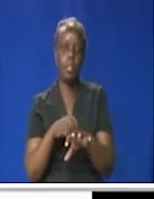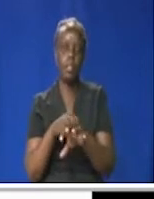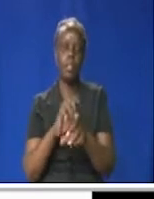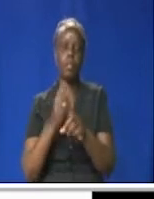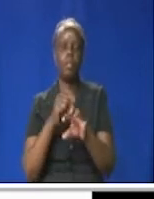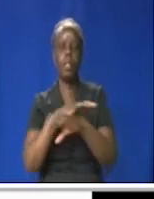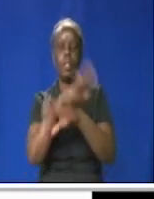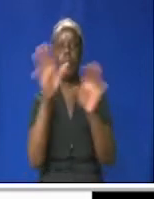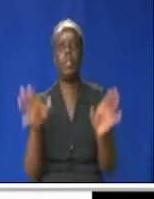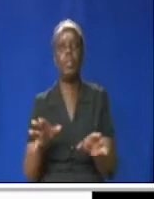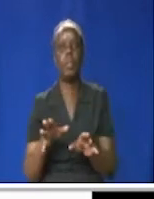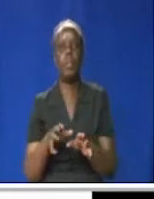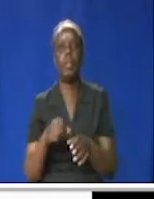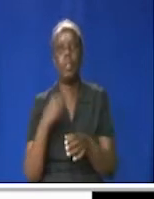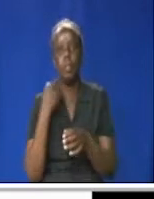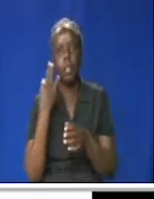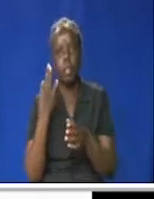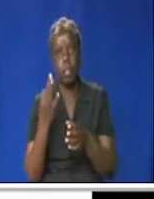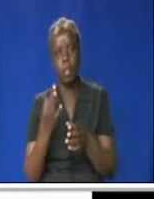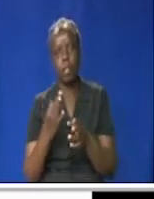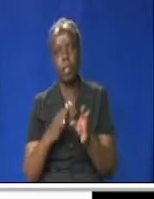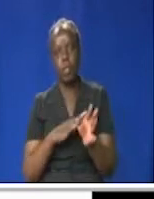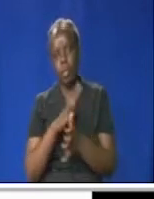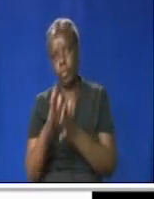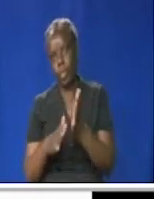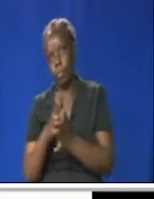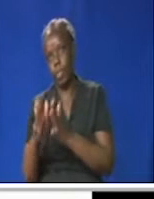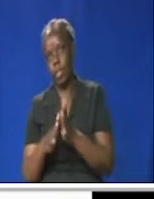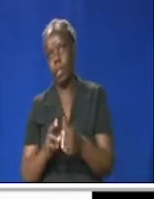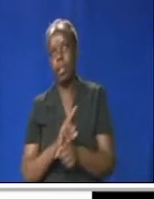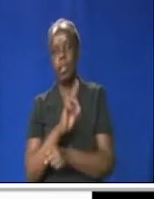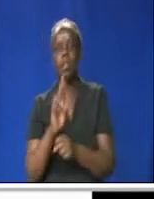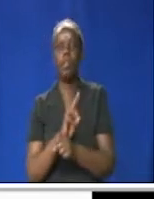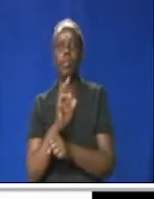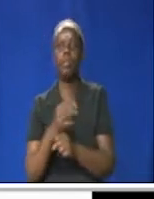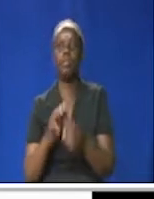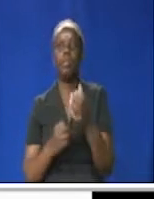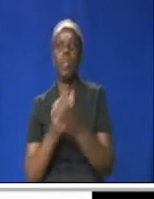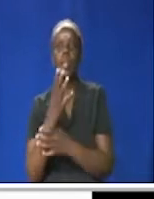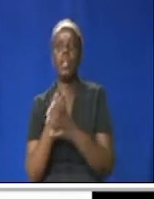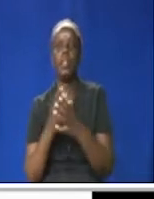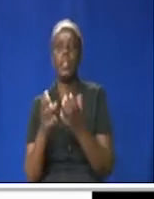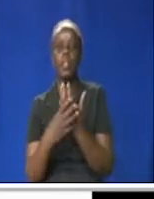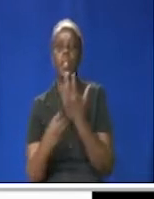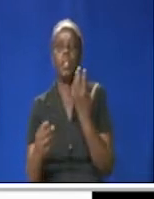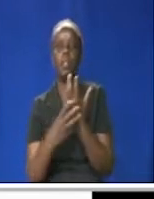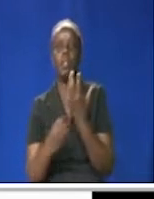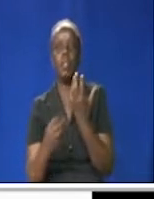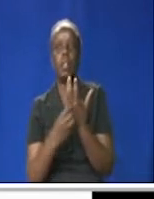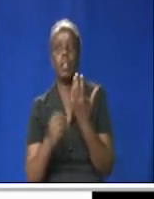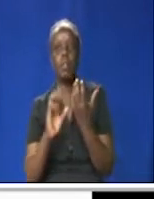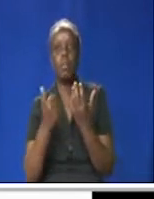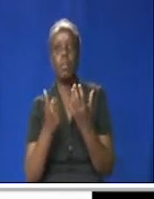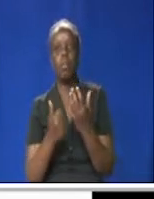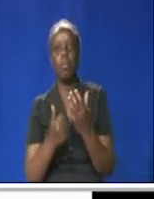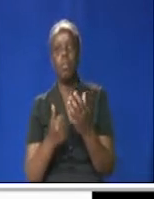from the environment. And also you're also required to prepare and use plant extract